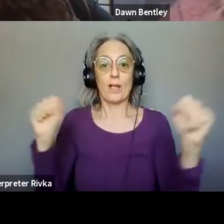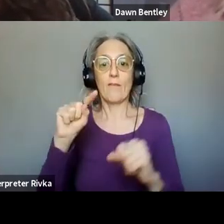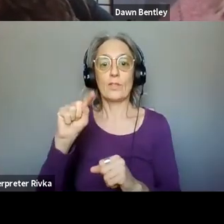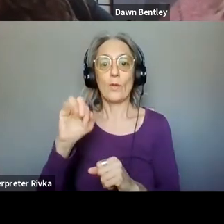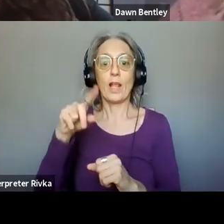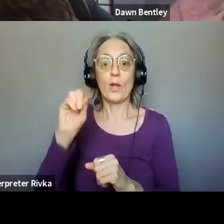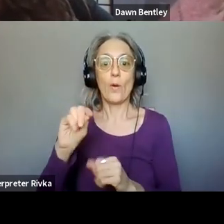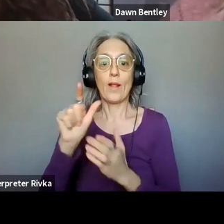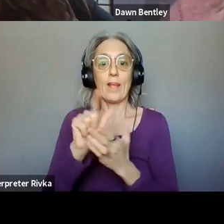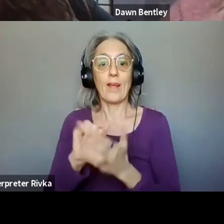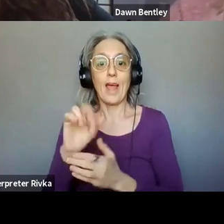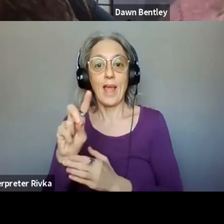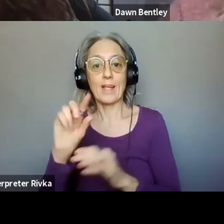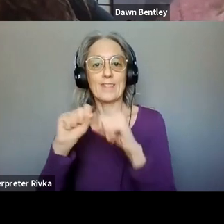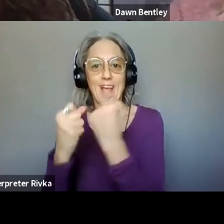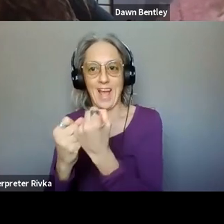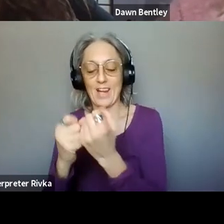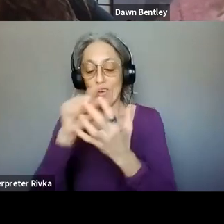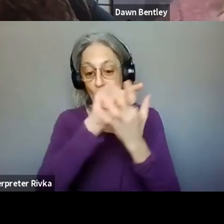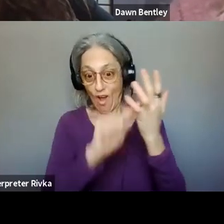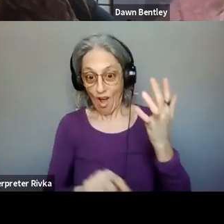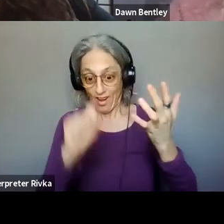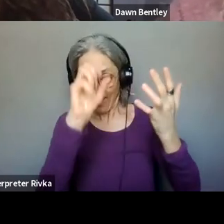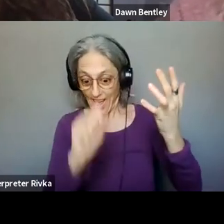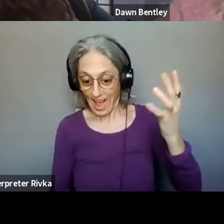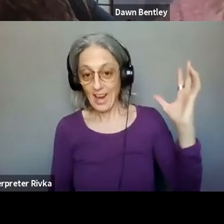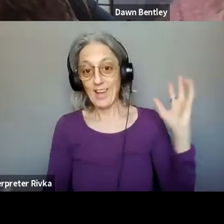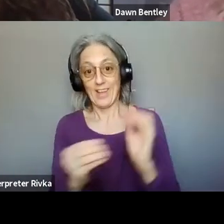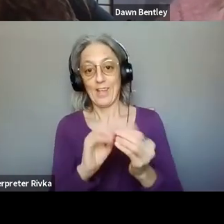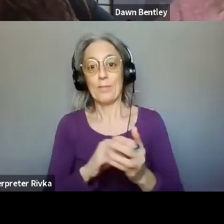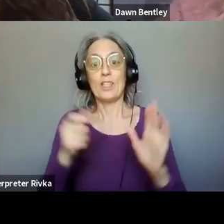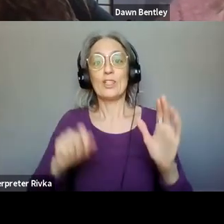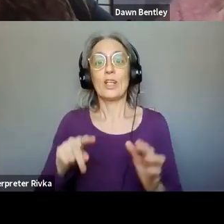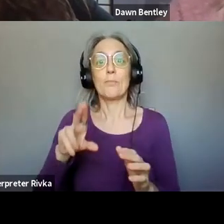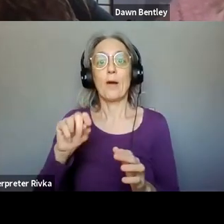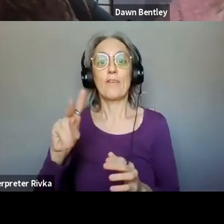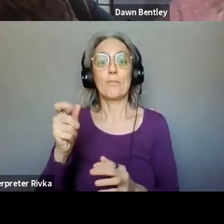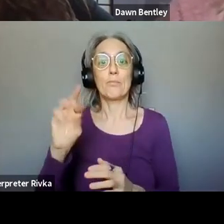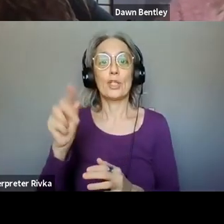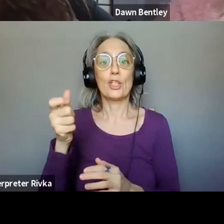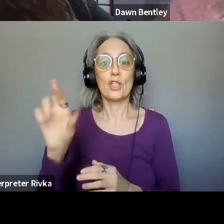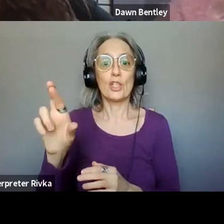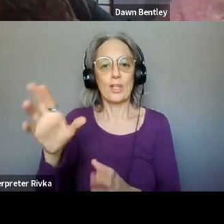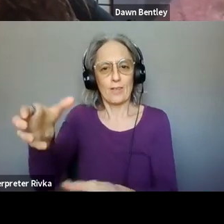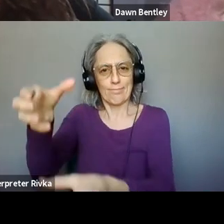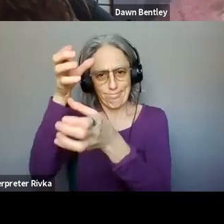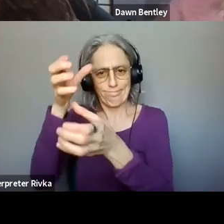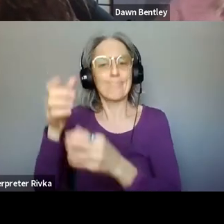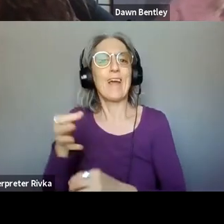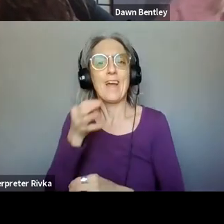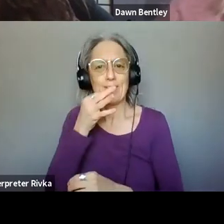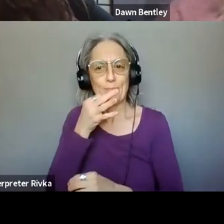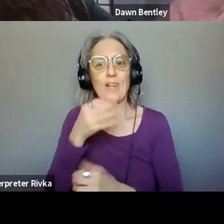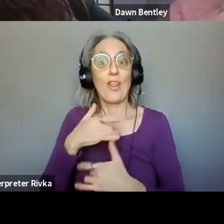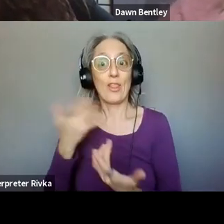Aid Society. So all of that is to say, Judge Puffenberger knows his stuff, and we are thrilled to have him here.